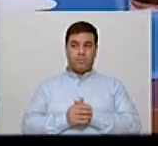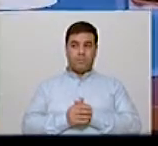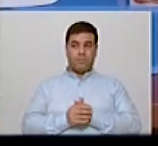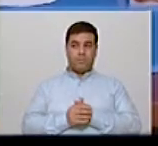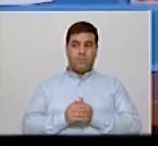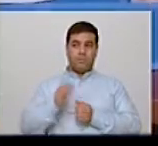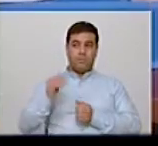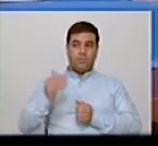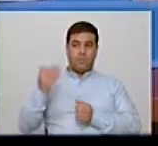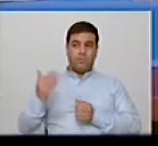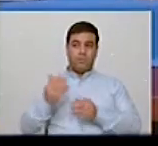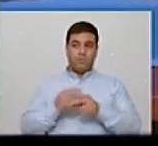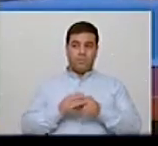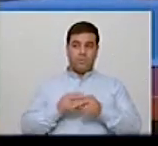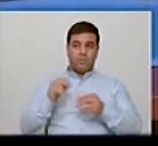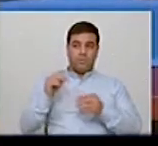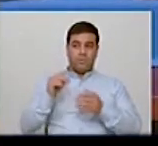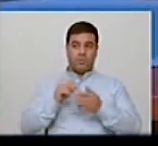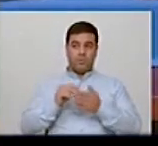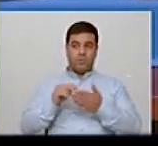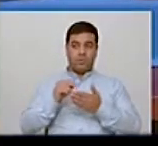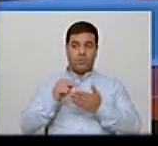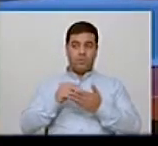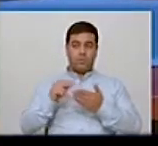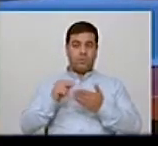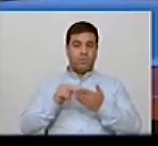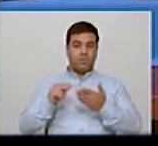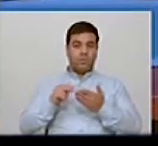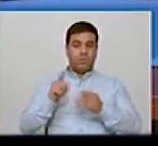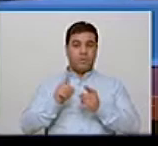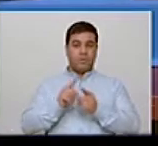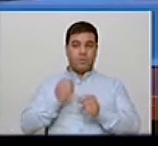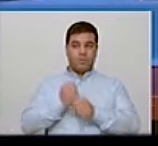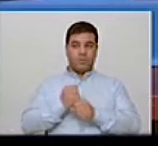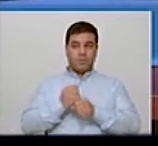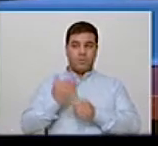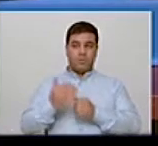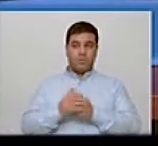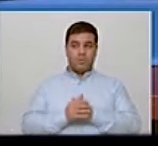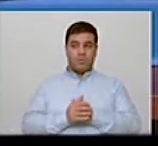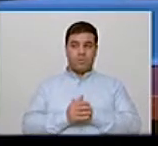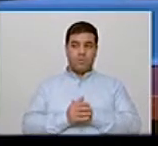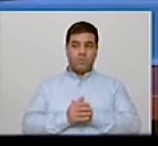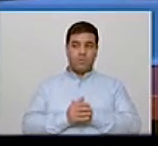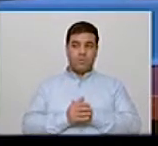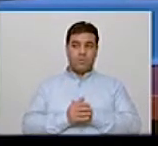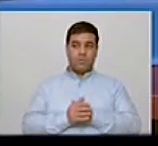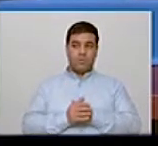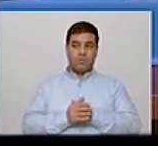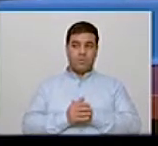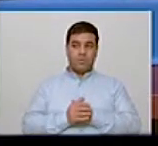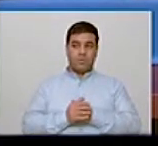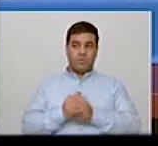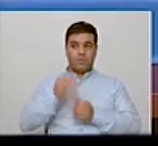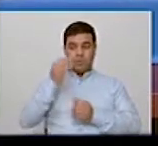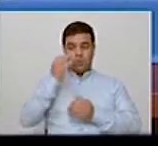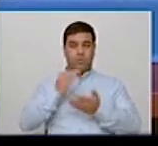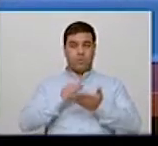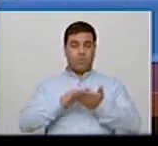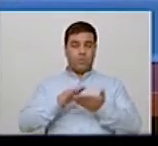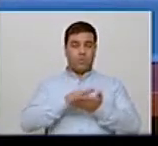Va uni shisha tayoqcha bilan yod eritmasi olingan shisha tayoqcha bilan tekislab olamiz.